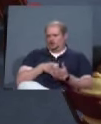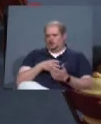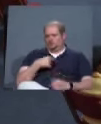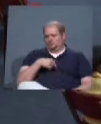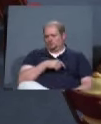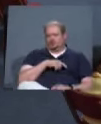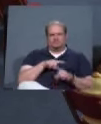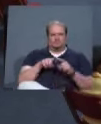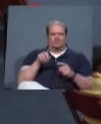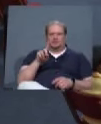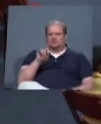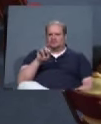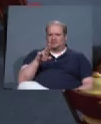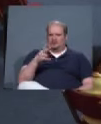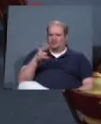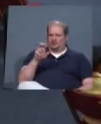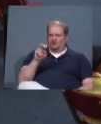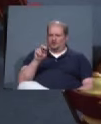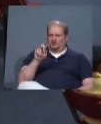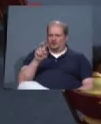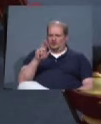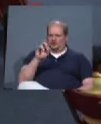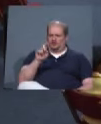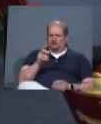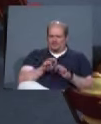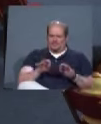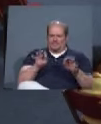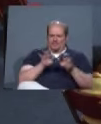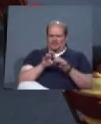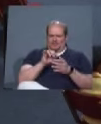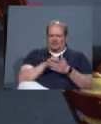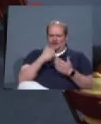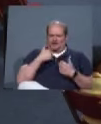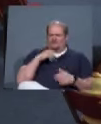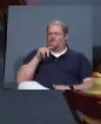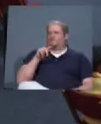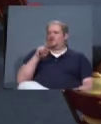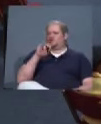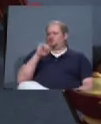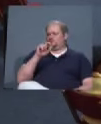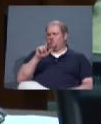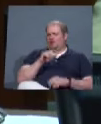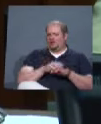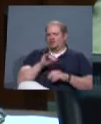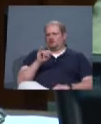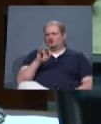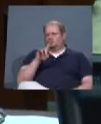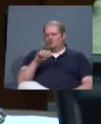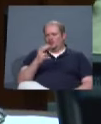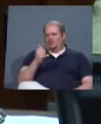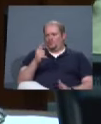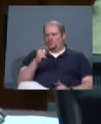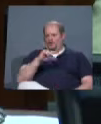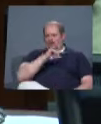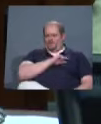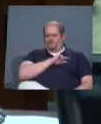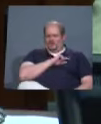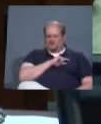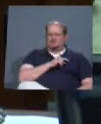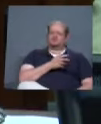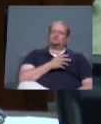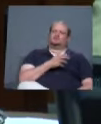that Director Hendricks, the key is this. He's got a trial date set for the 13th. Once he's convicted,